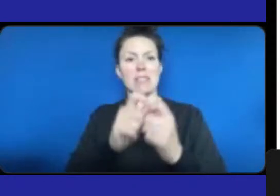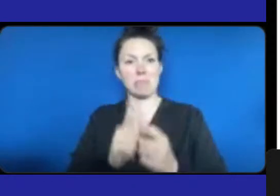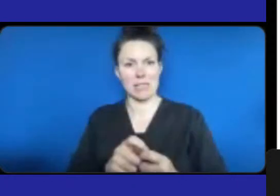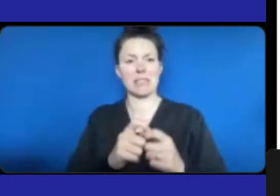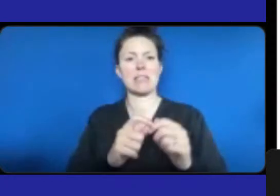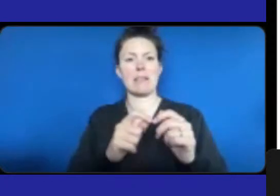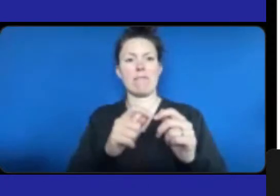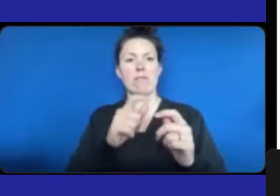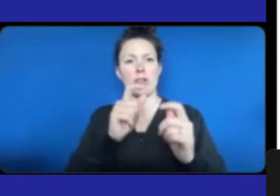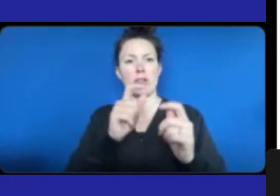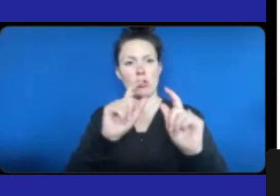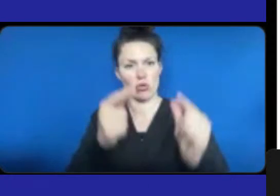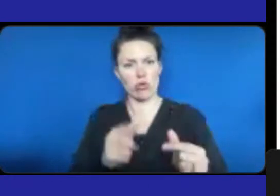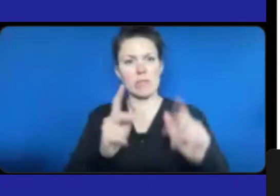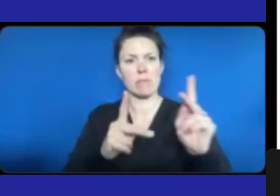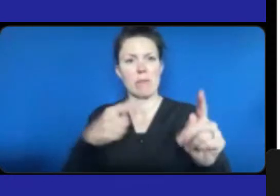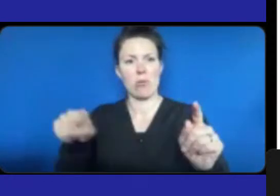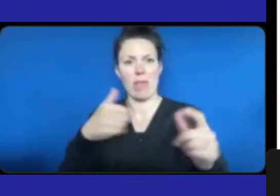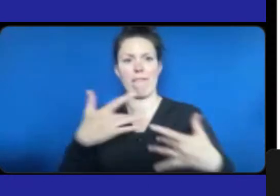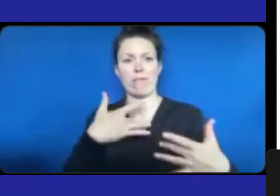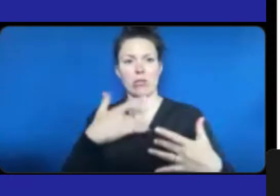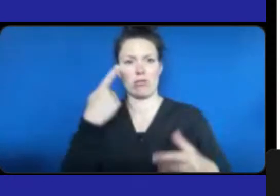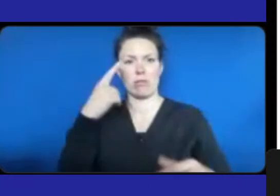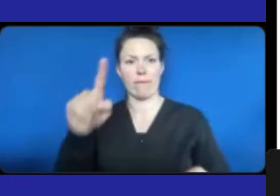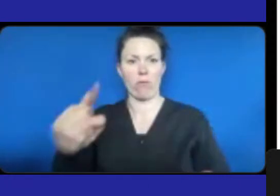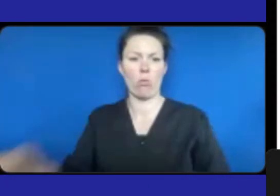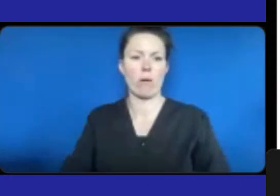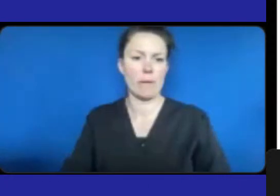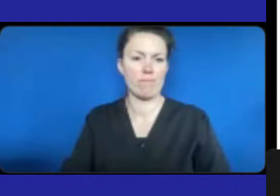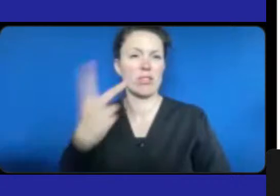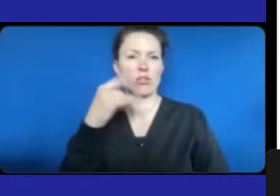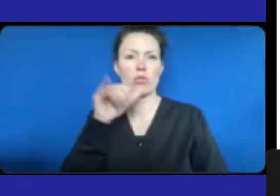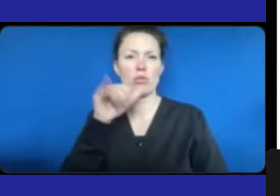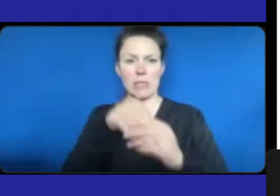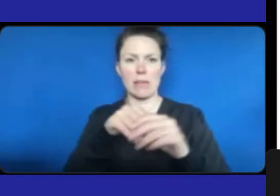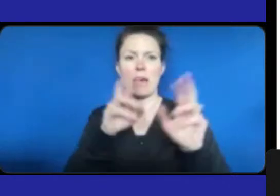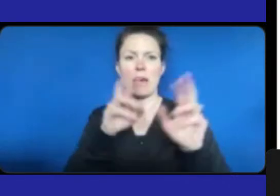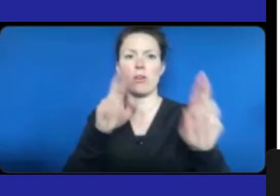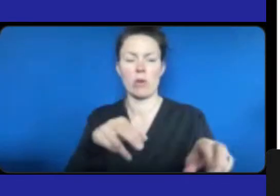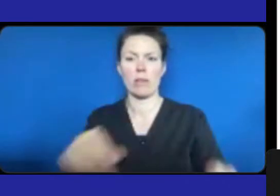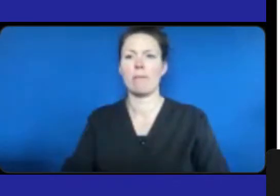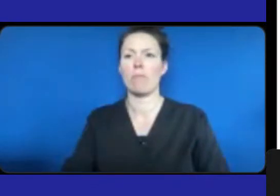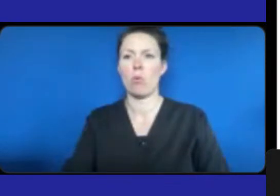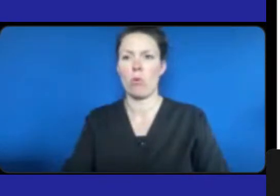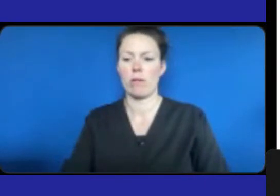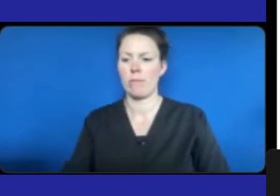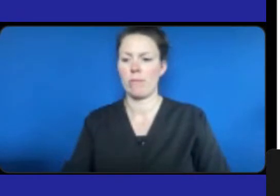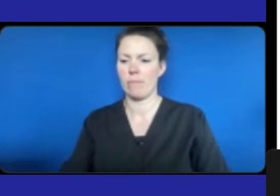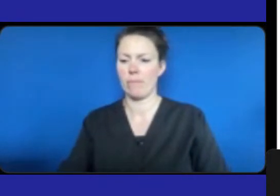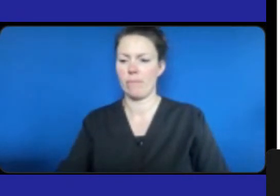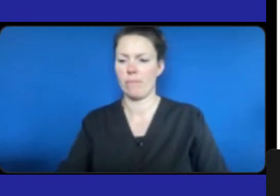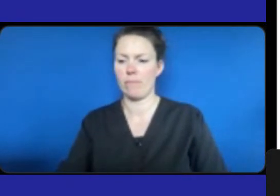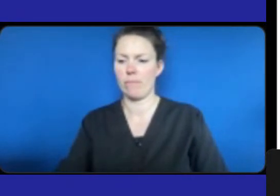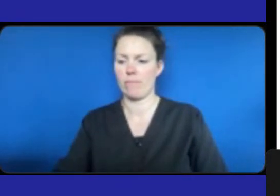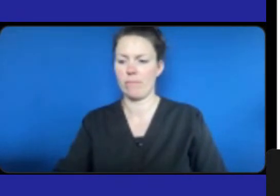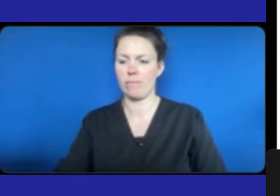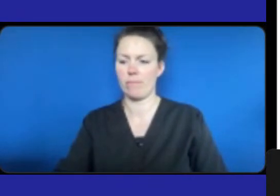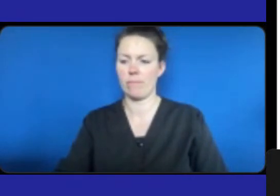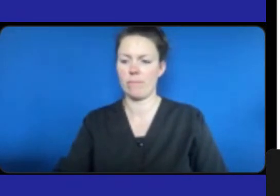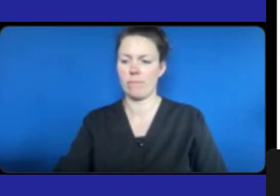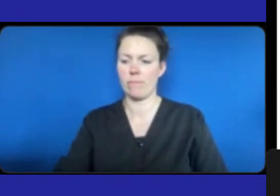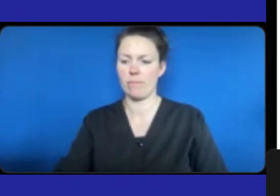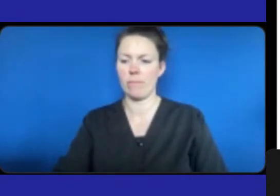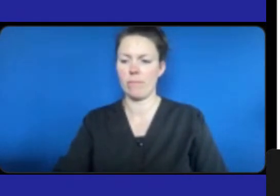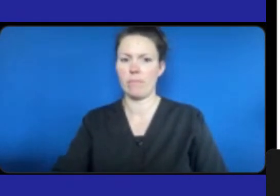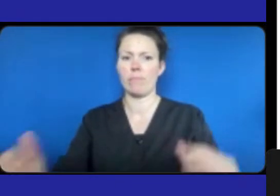about. So that you'll see in the report. We can go through that. And the next slide, as I said, is